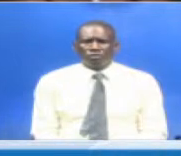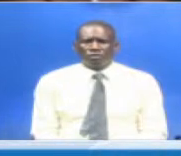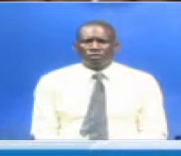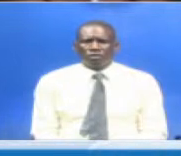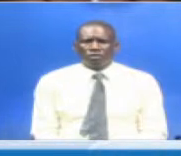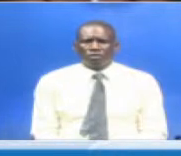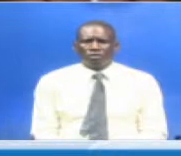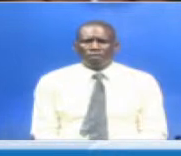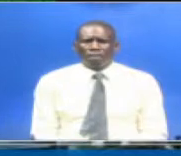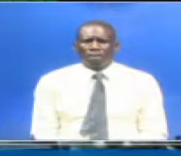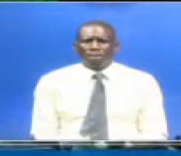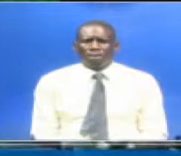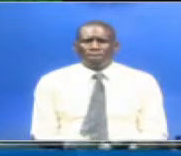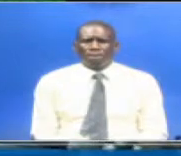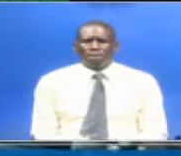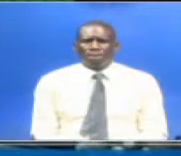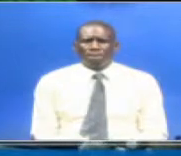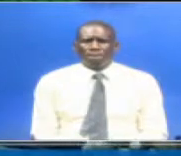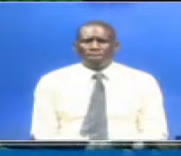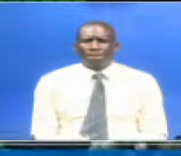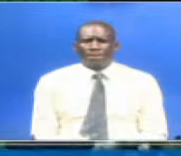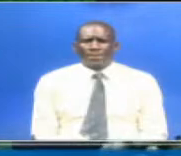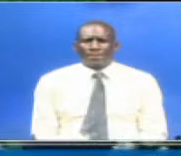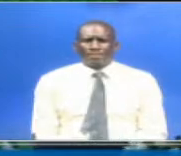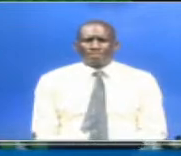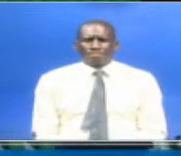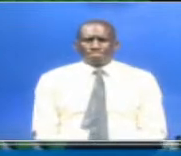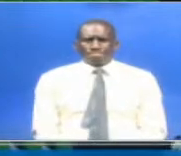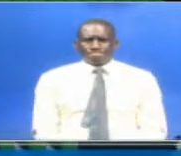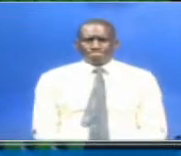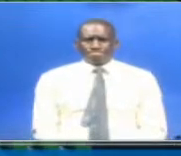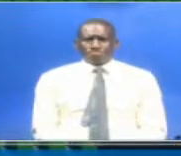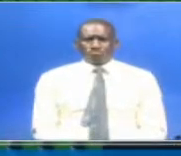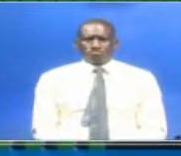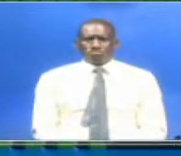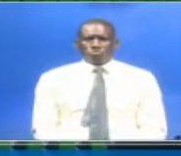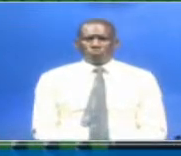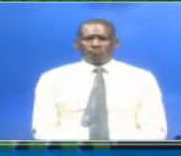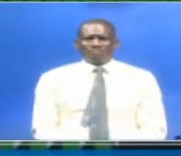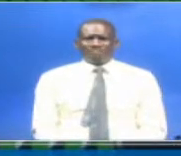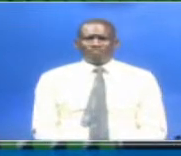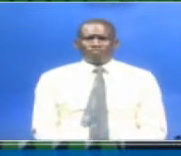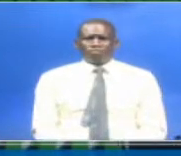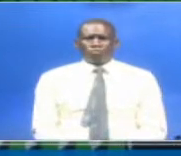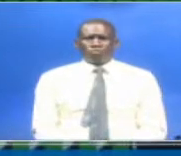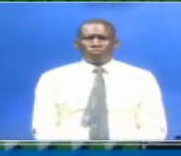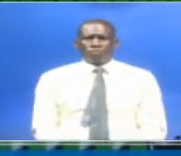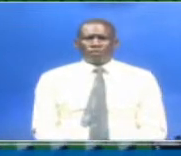Um,